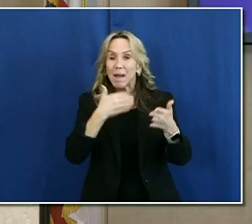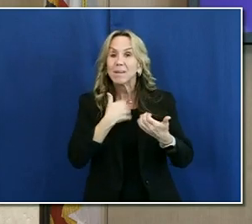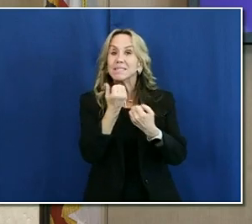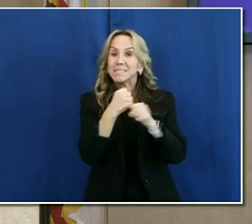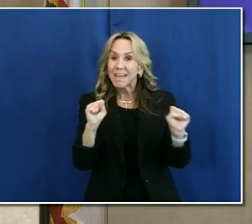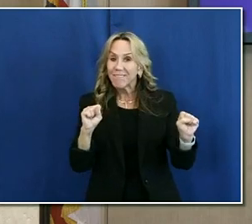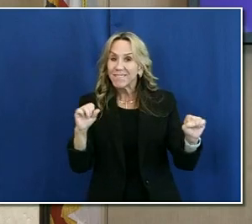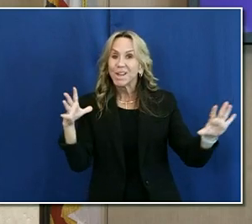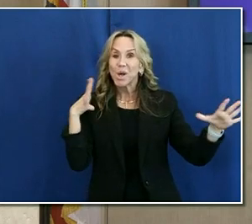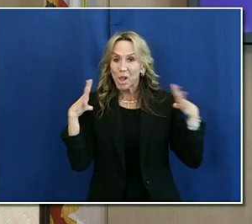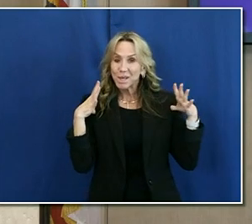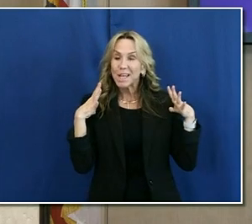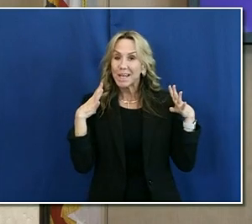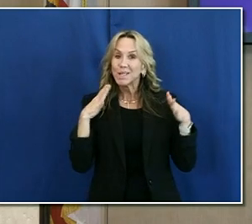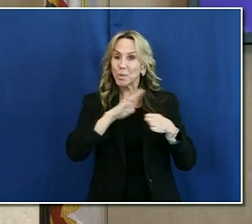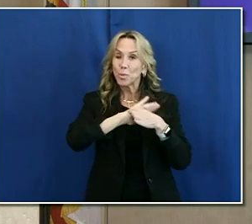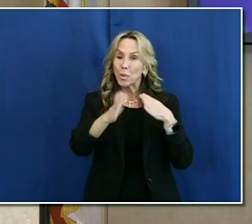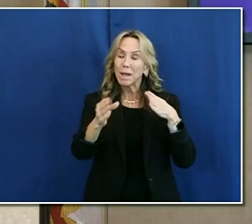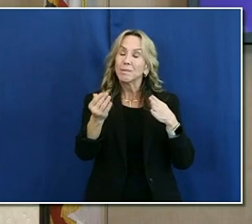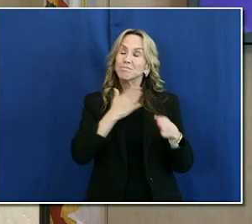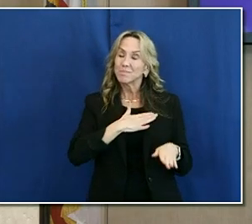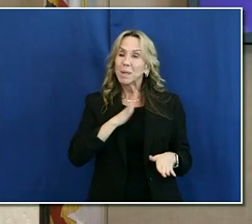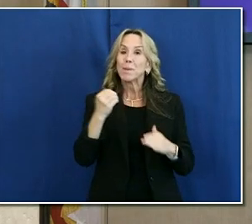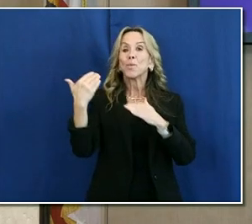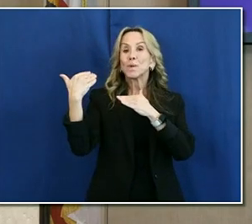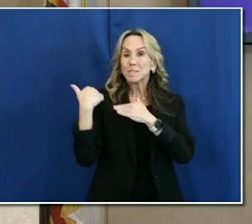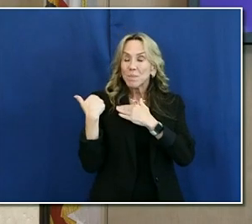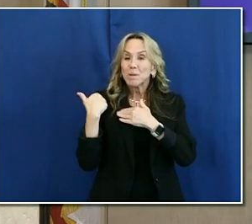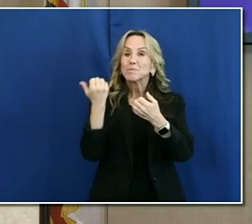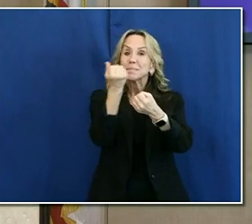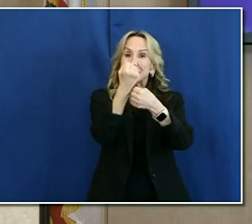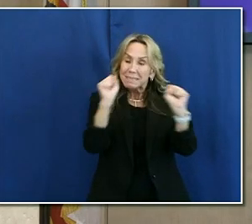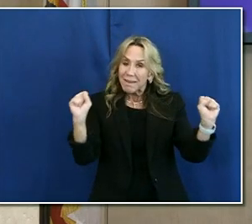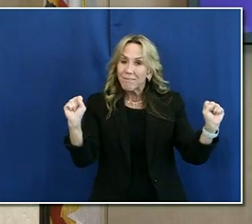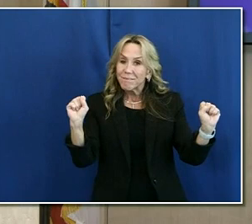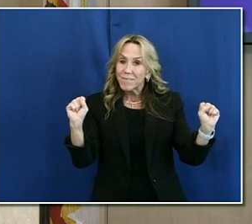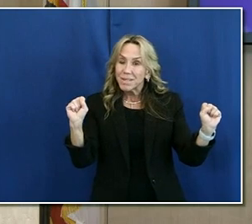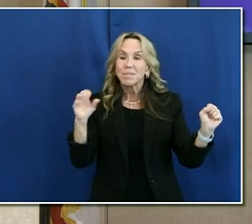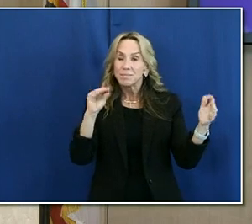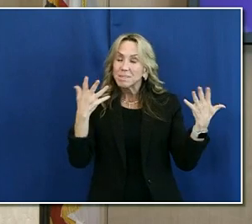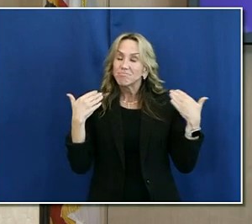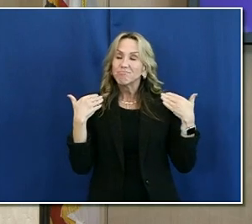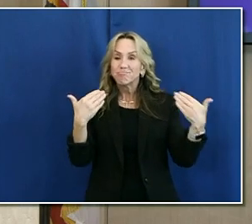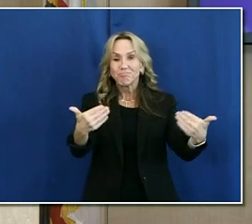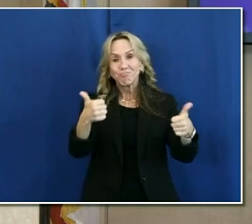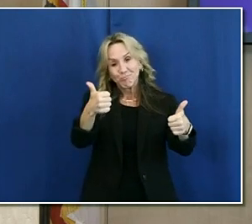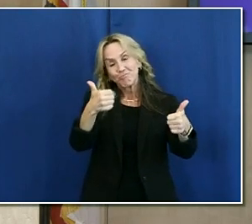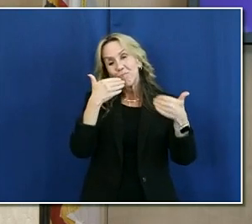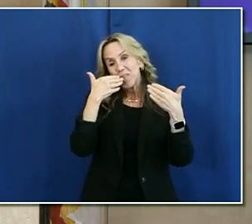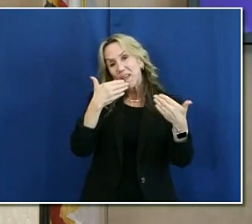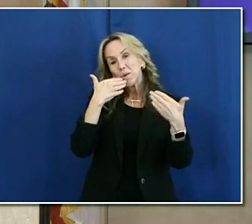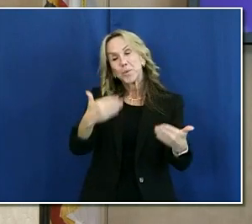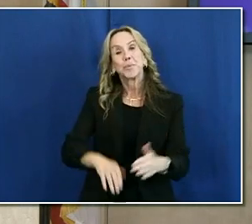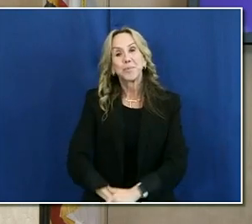weekend, and please let's all be responsible, let's be safe, let's try and continue the progress we've made in our region. Thank you.